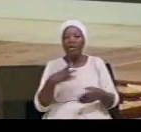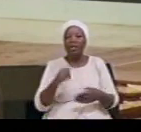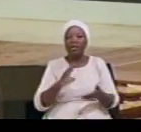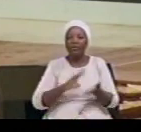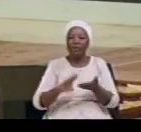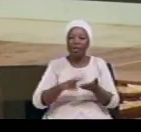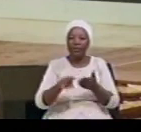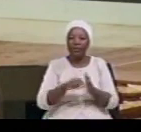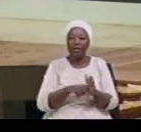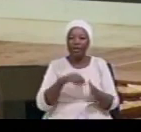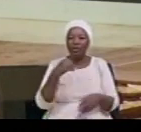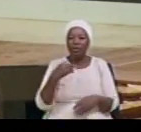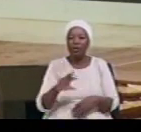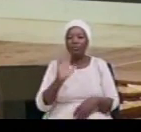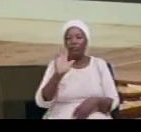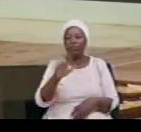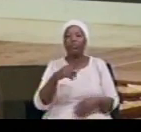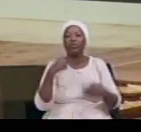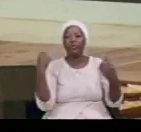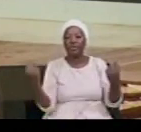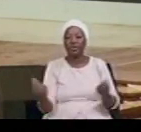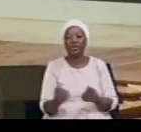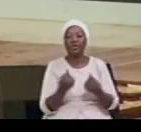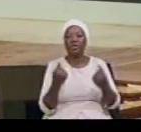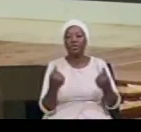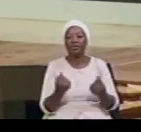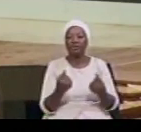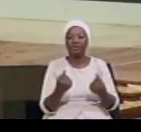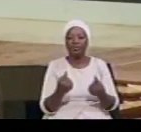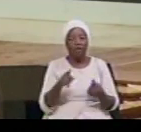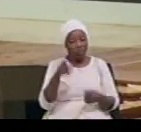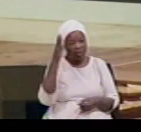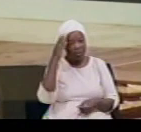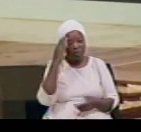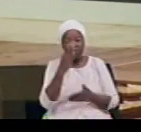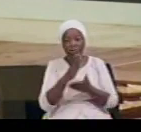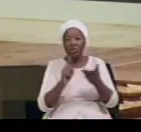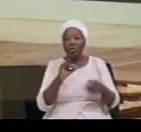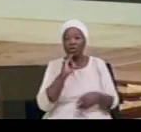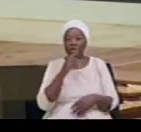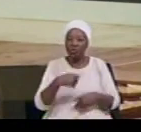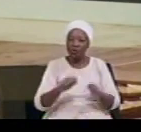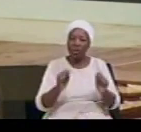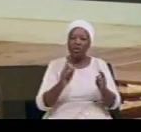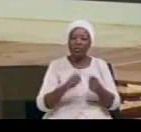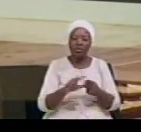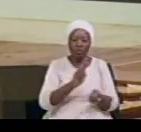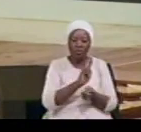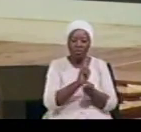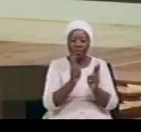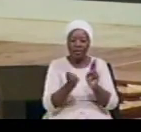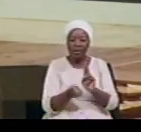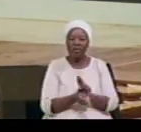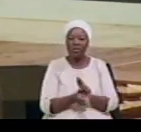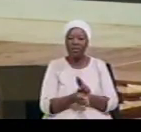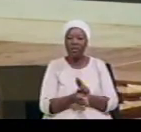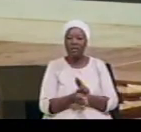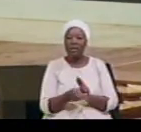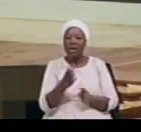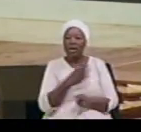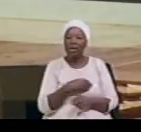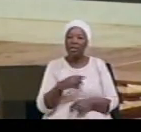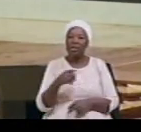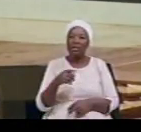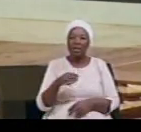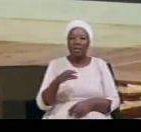forgiveness of your sin. You know, somebody is trying to repent and is trying to